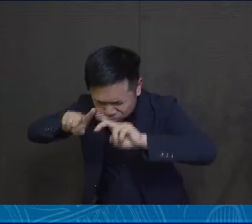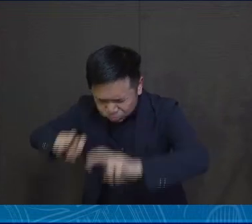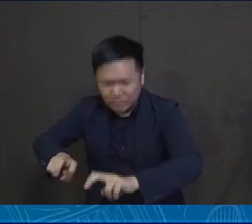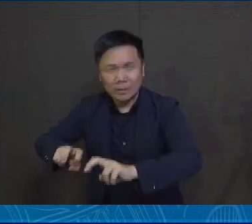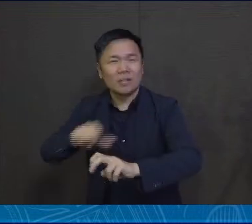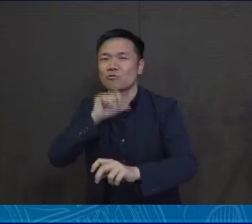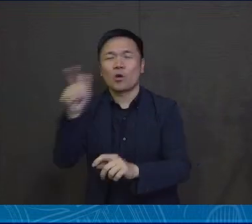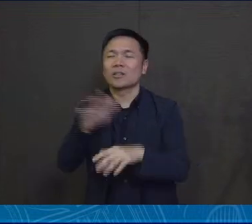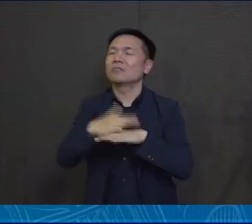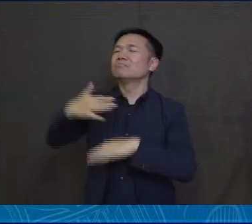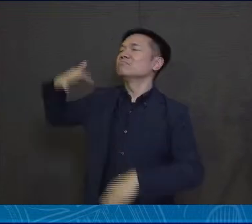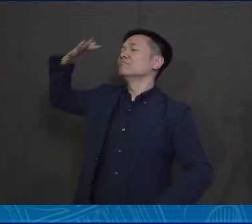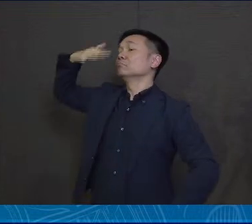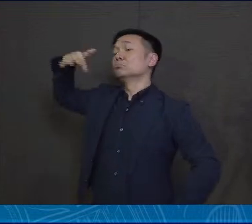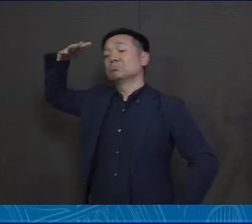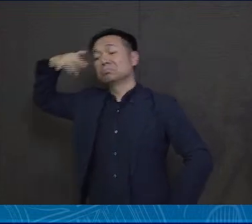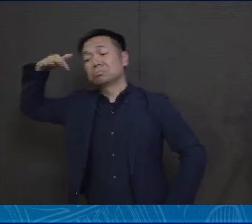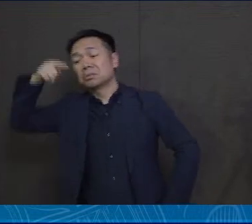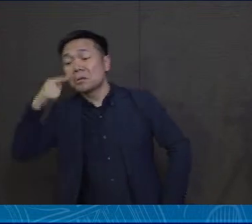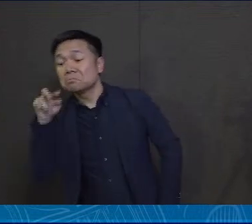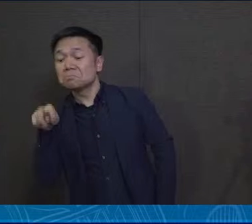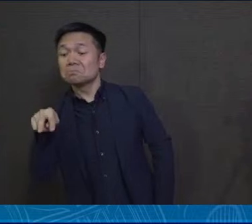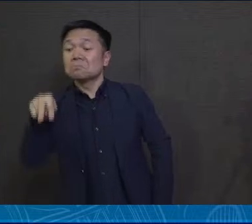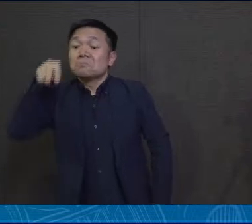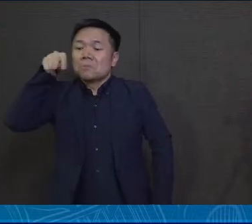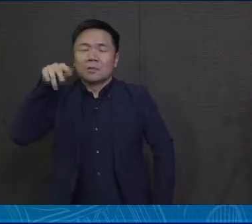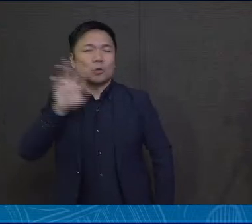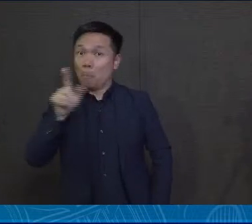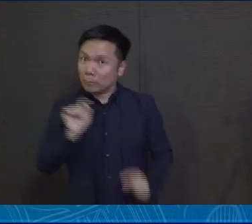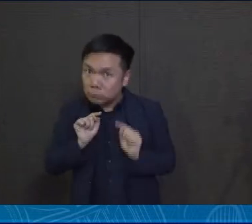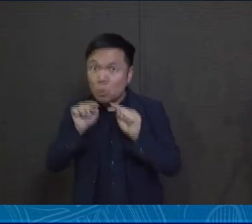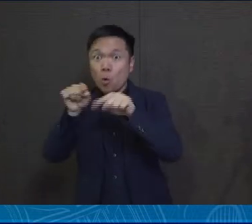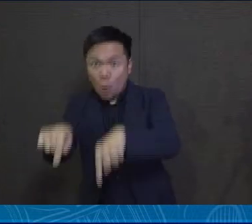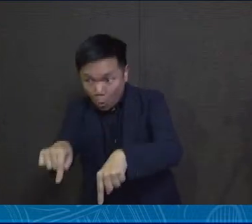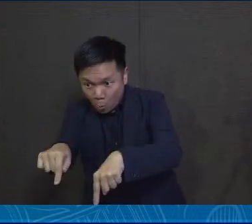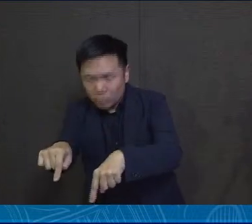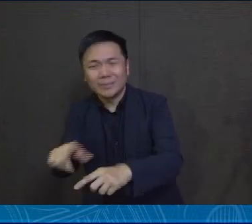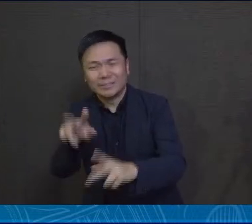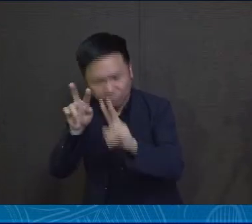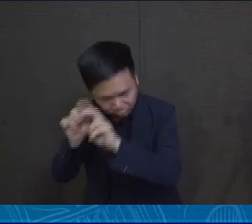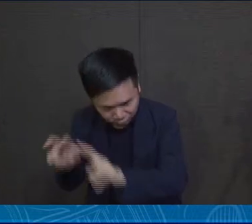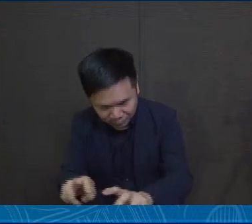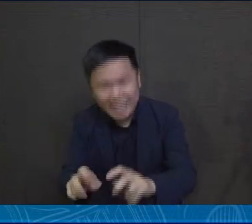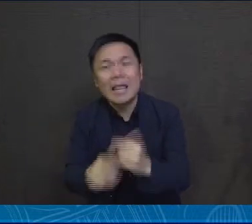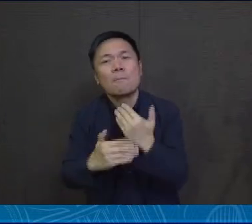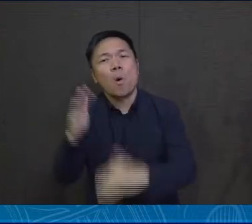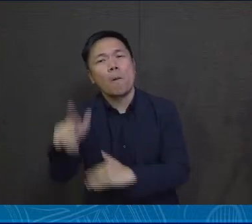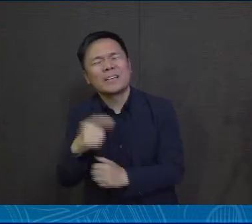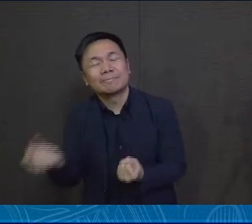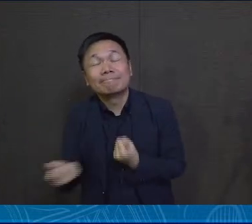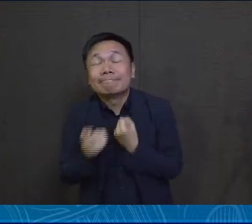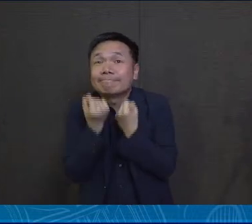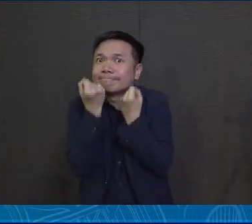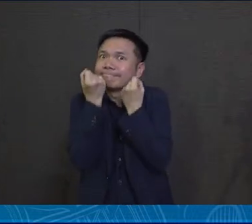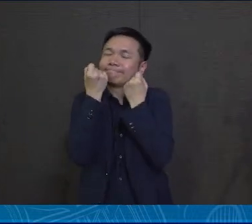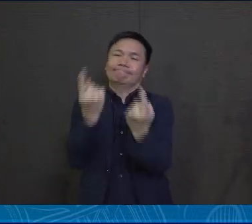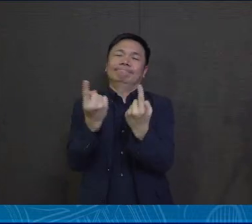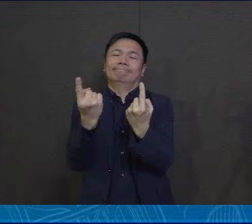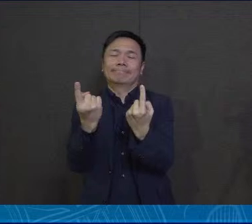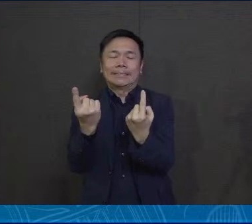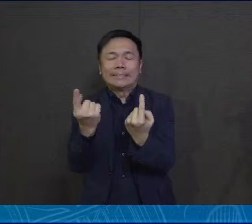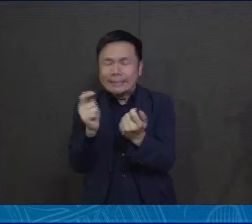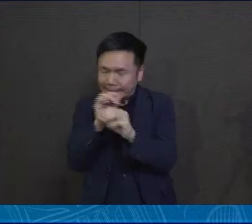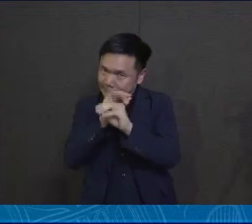and not simply reducing people down to numbers. And if we can do that and come up with that broader understanding, I think we have a much better